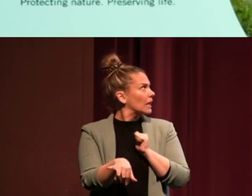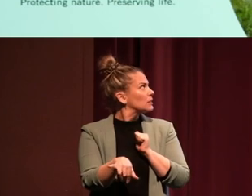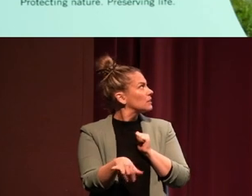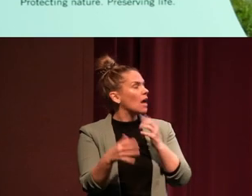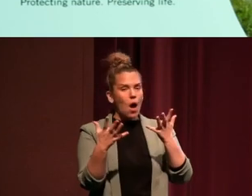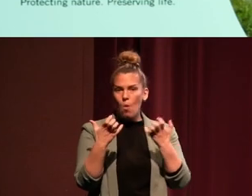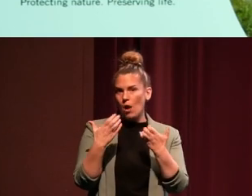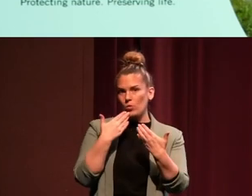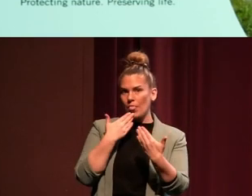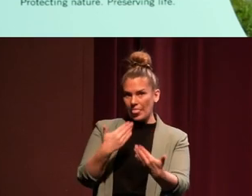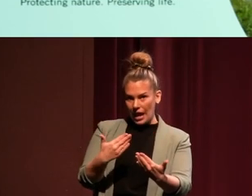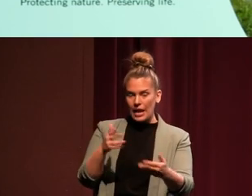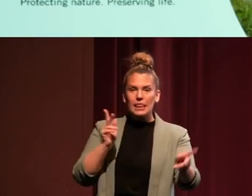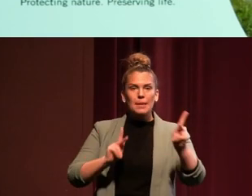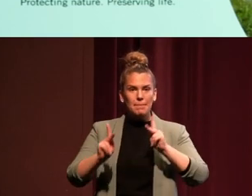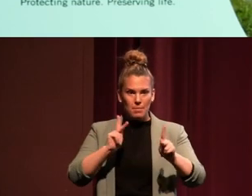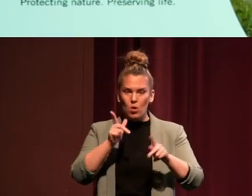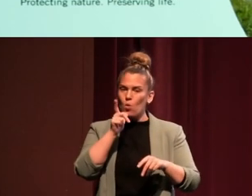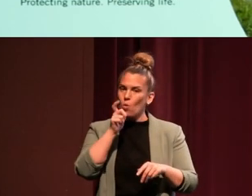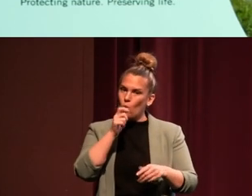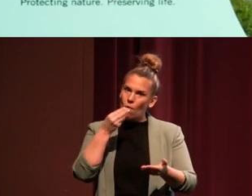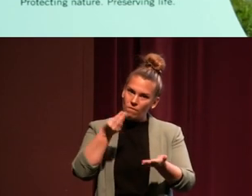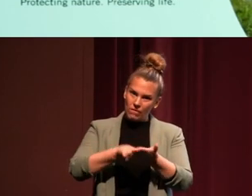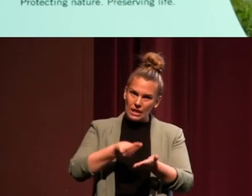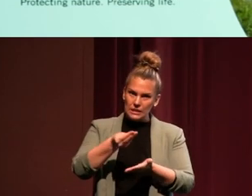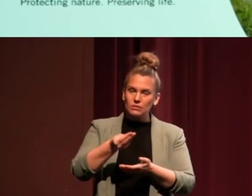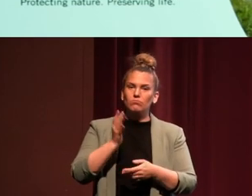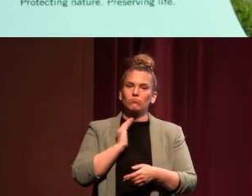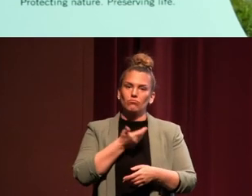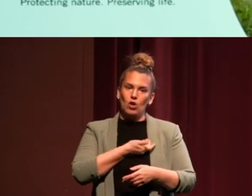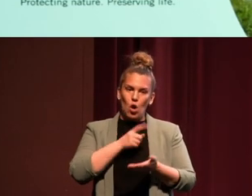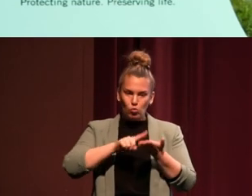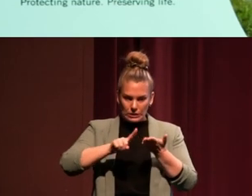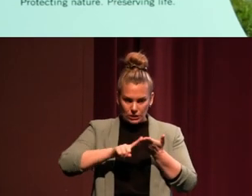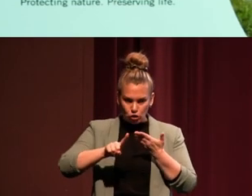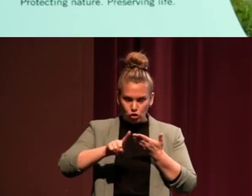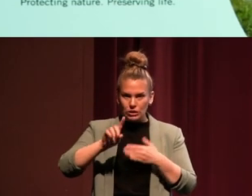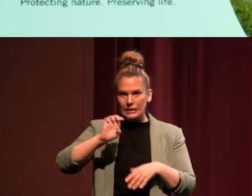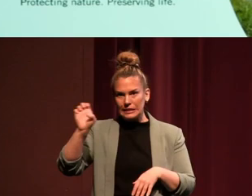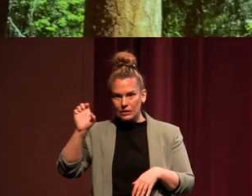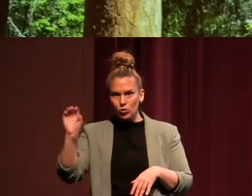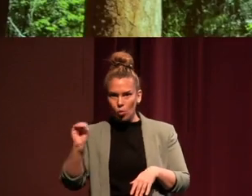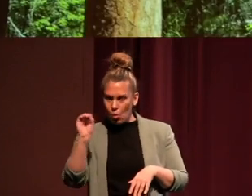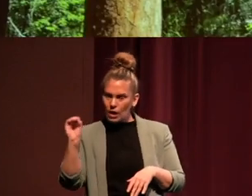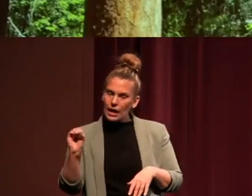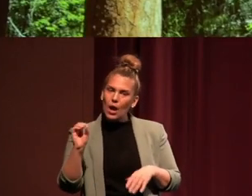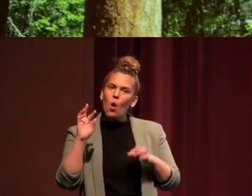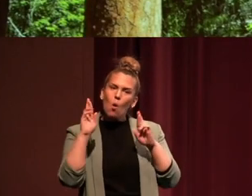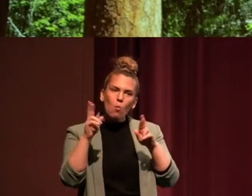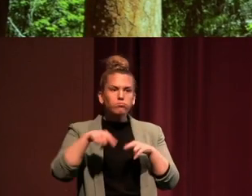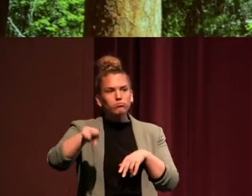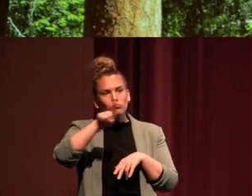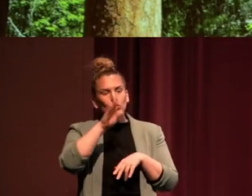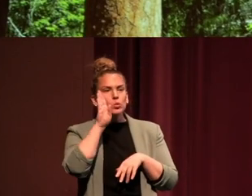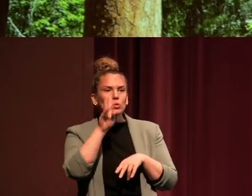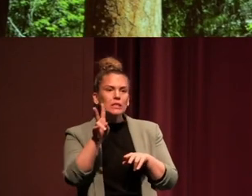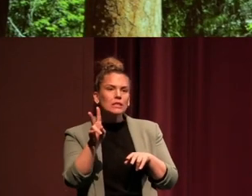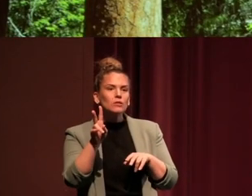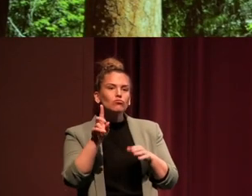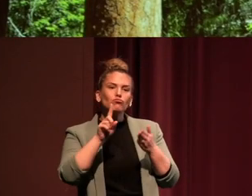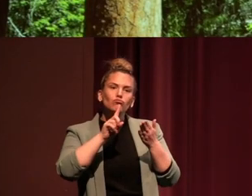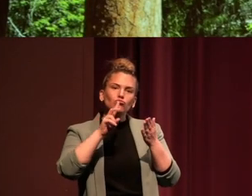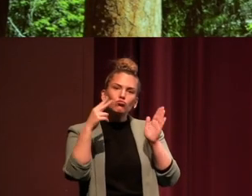want to thank the folks that funded our research in Eastern Oregon, and I hope you'll all take a little bit of time to read